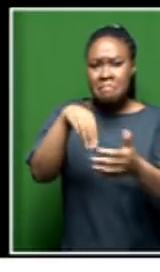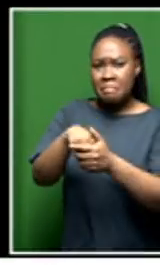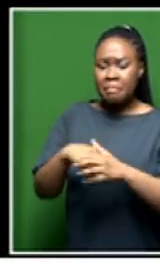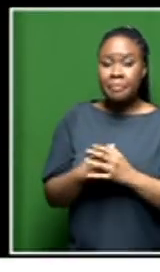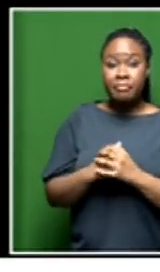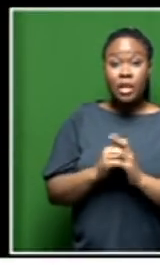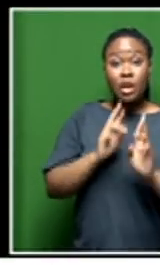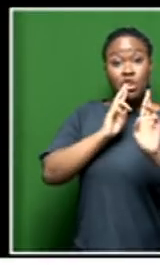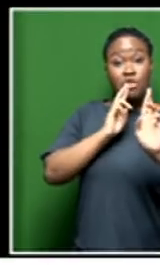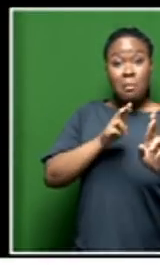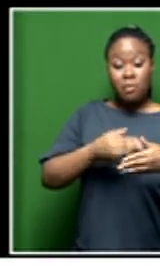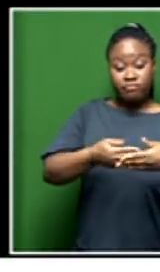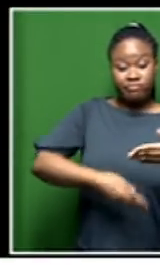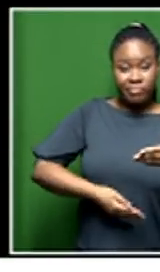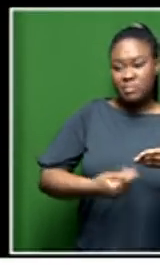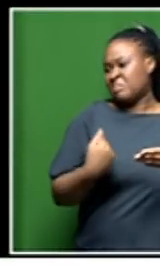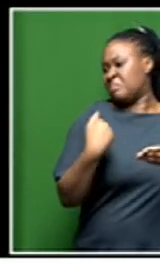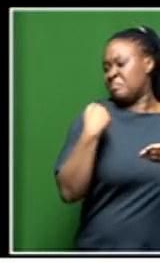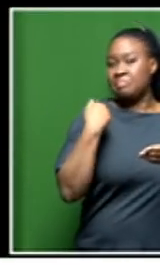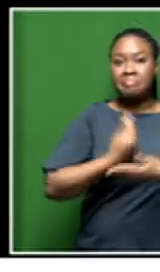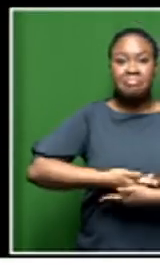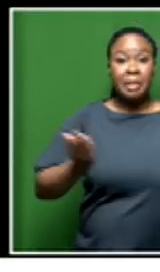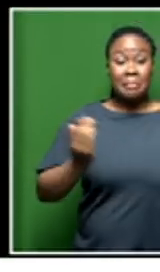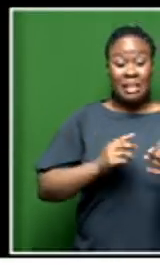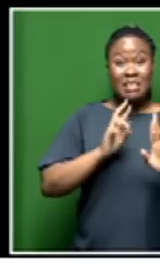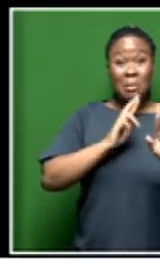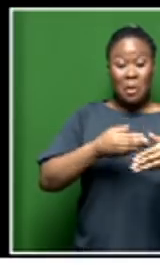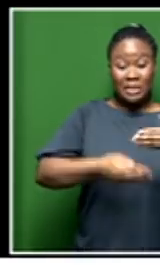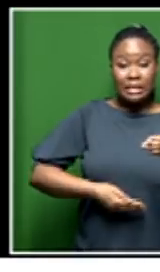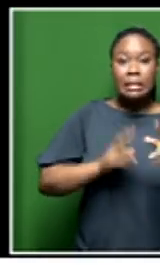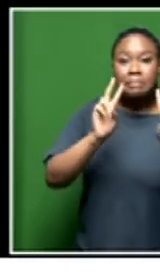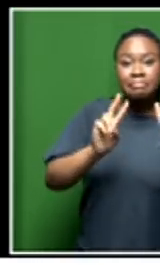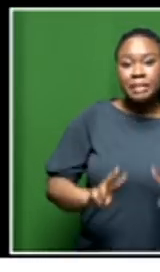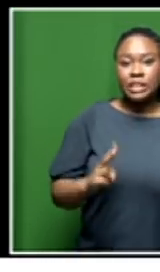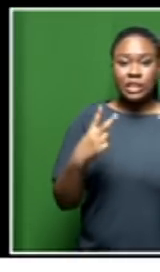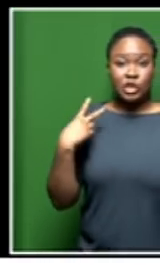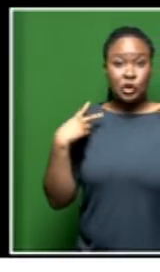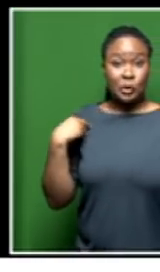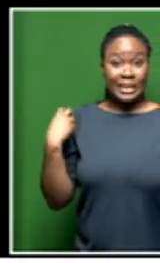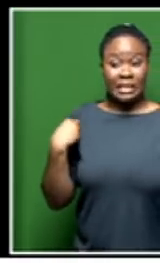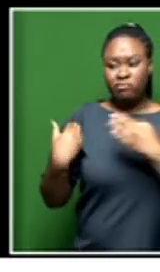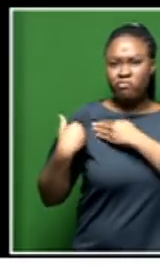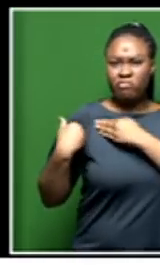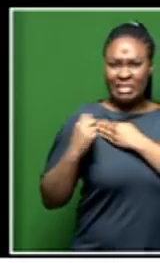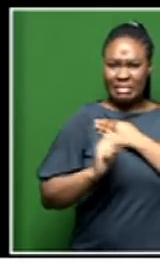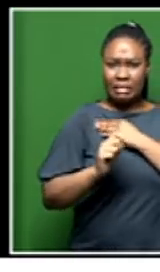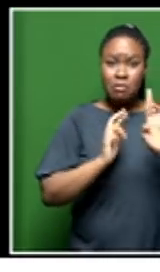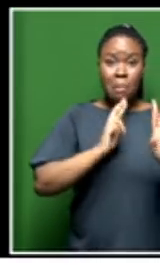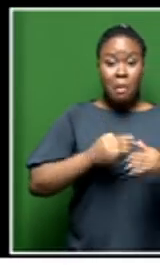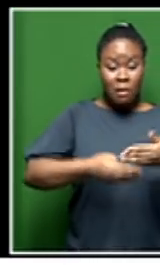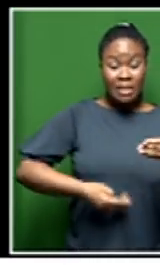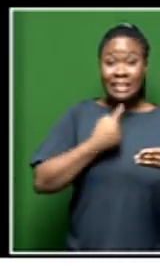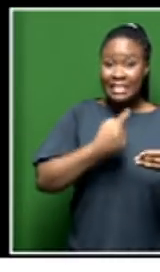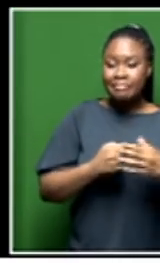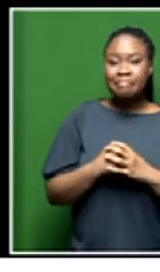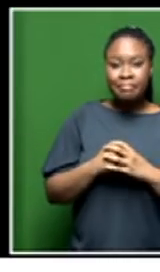released, a few days ago in relation to the earlier one, it indicates that the private